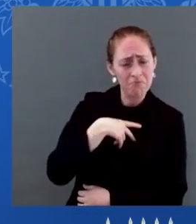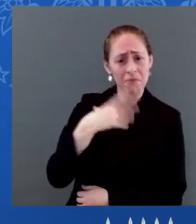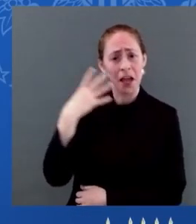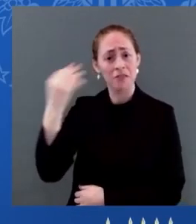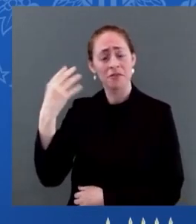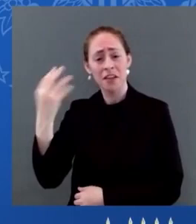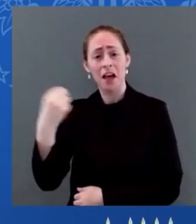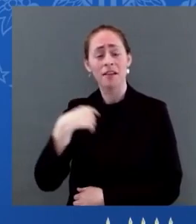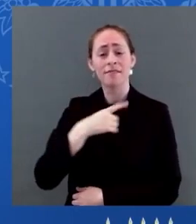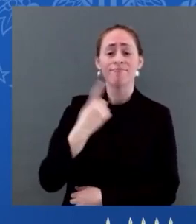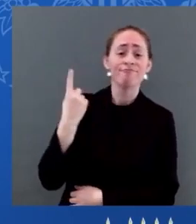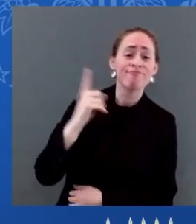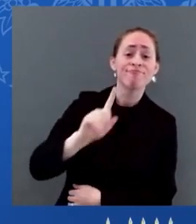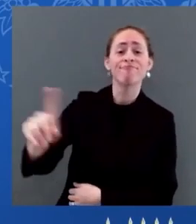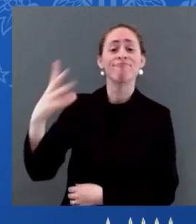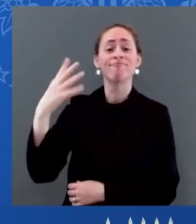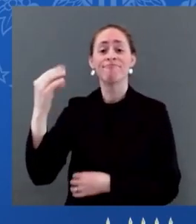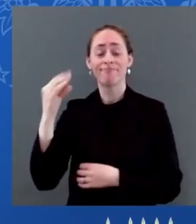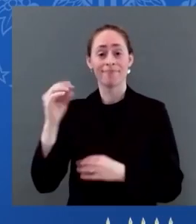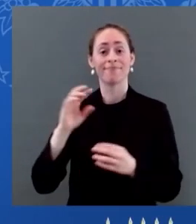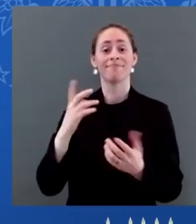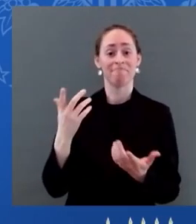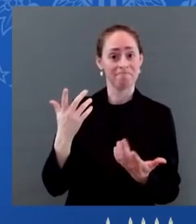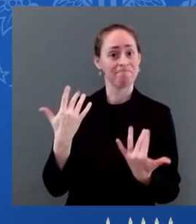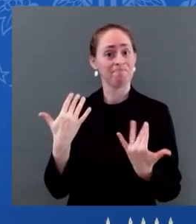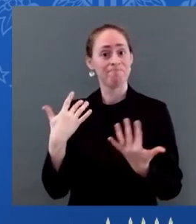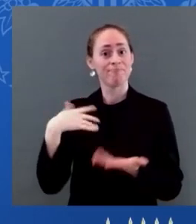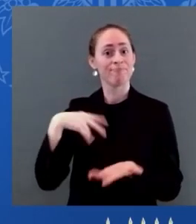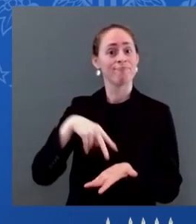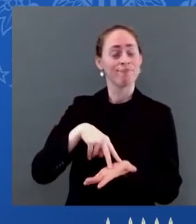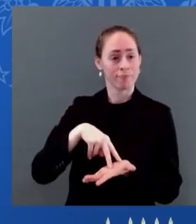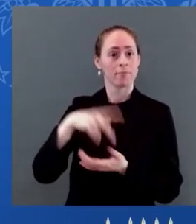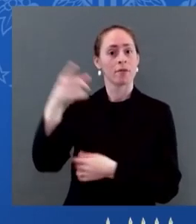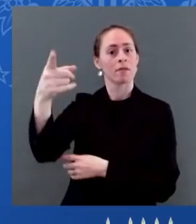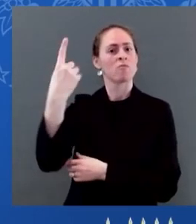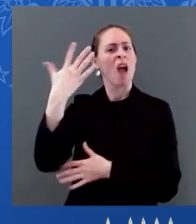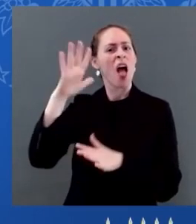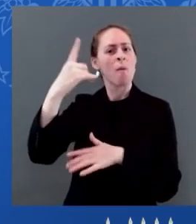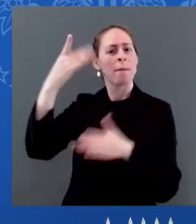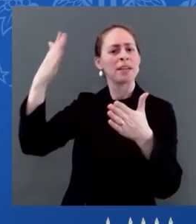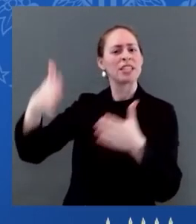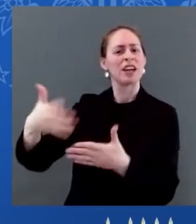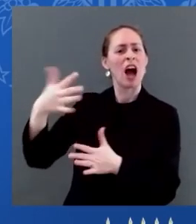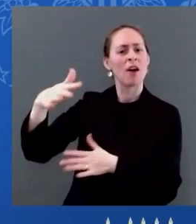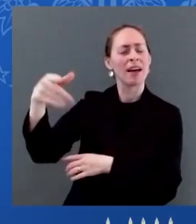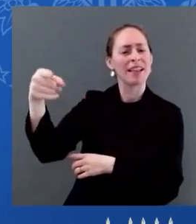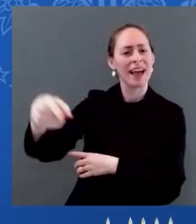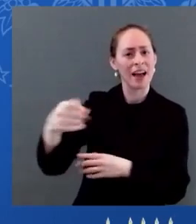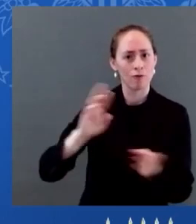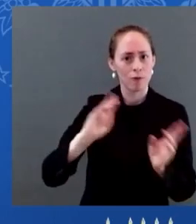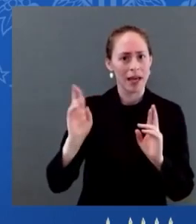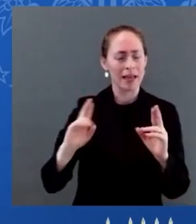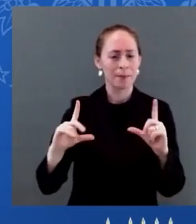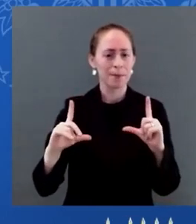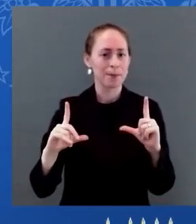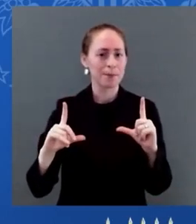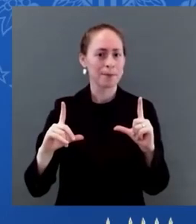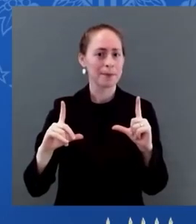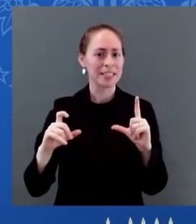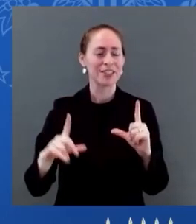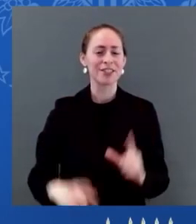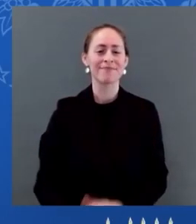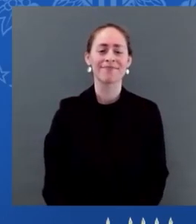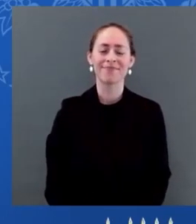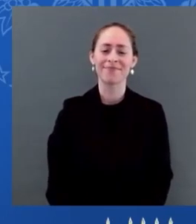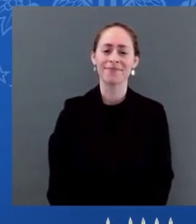photographers are taking pictures in the press. And Chuck, without turning her head, she looked straight ahead, but talking to me, she said, why